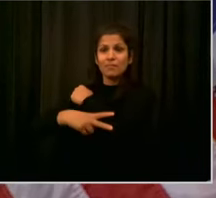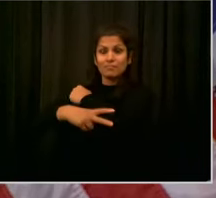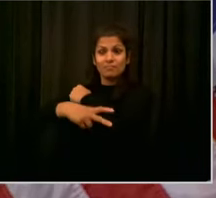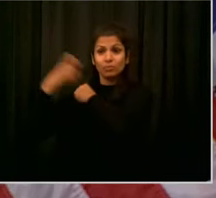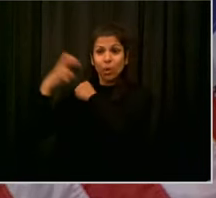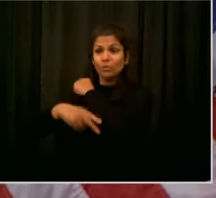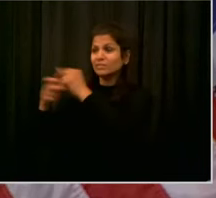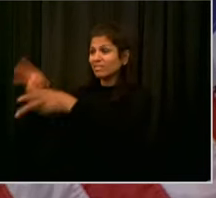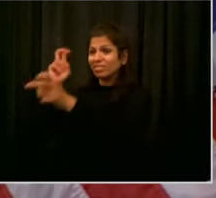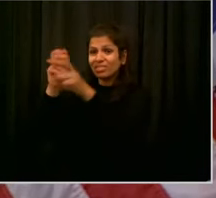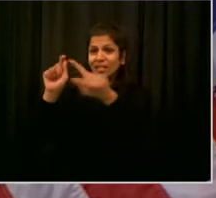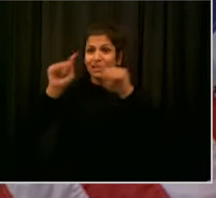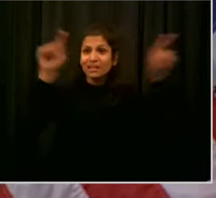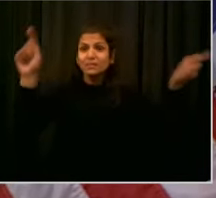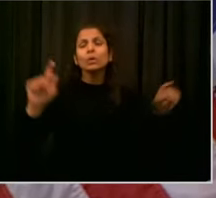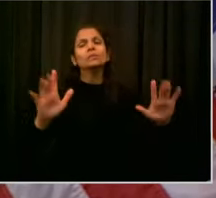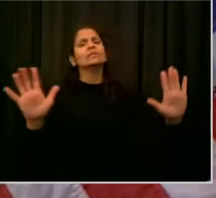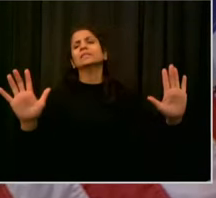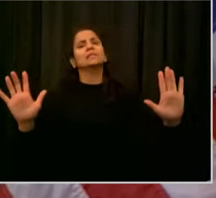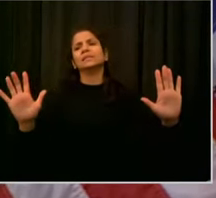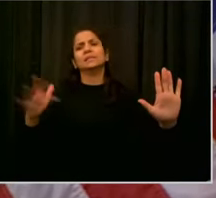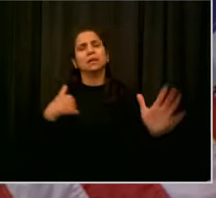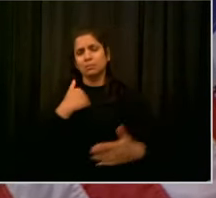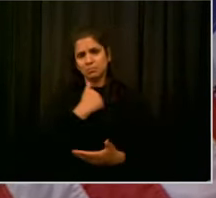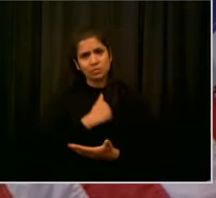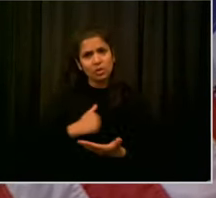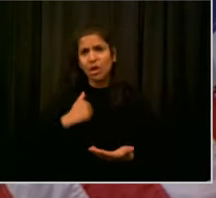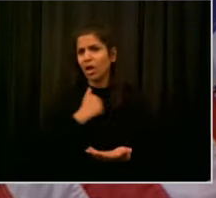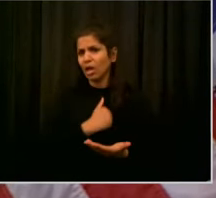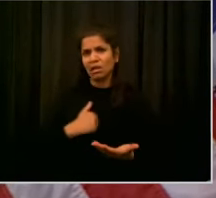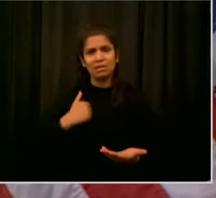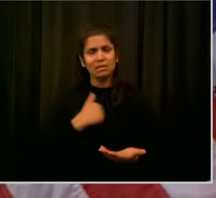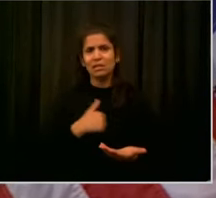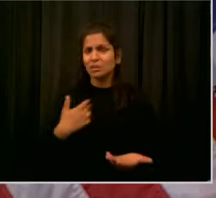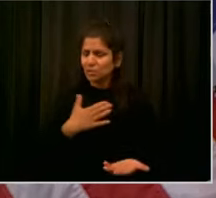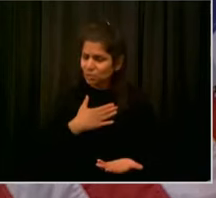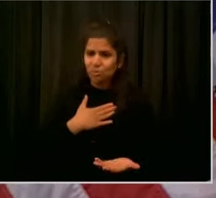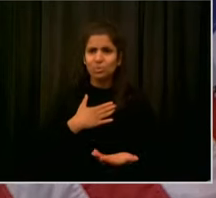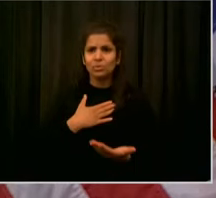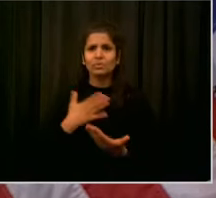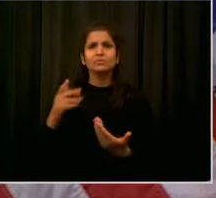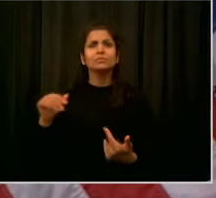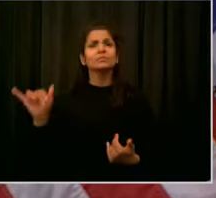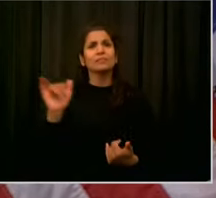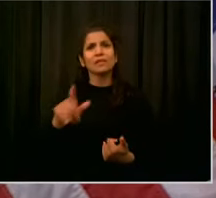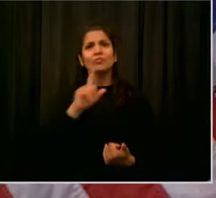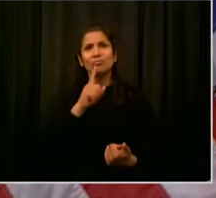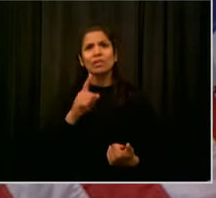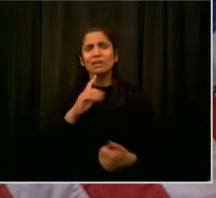manufacturing, wholesale, and retail that can do curbside pickup and pick up in the store.